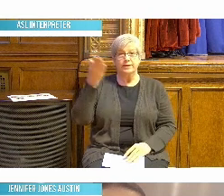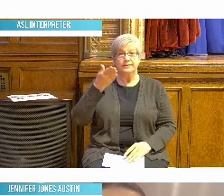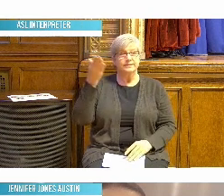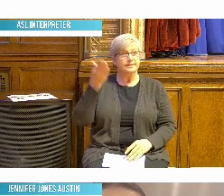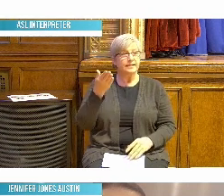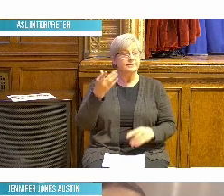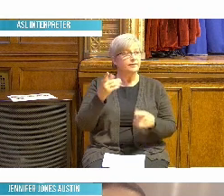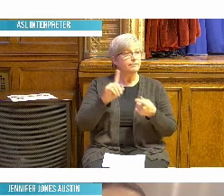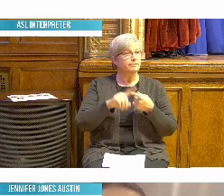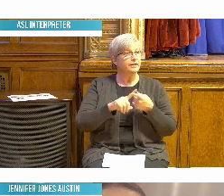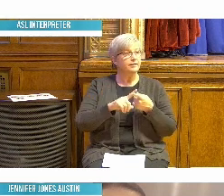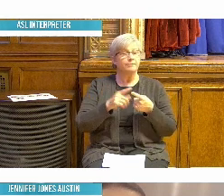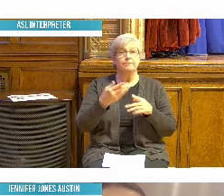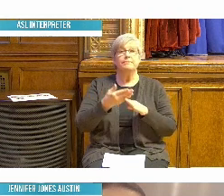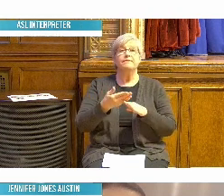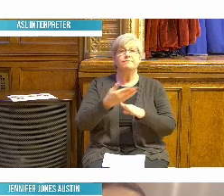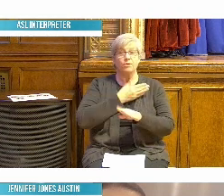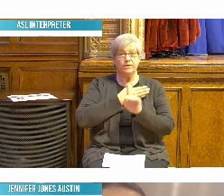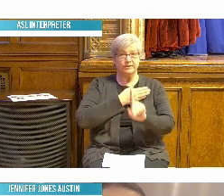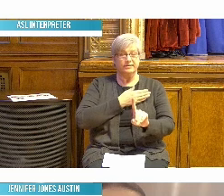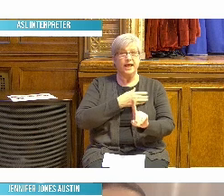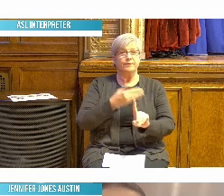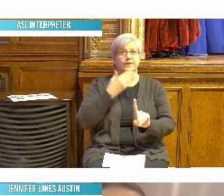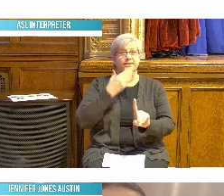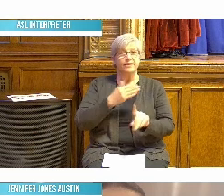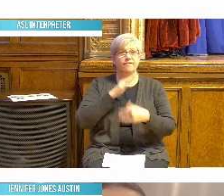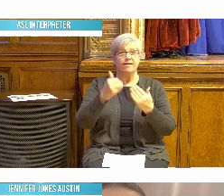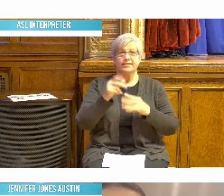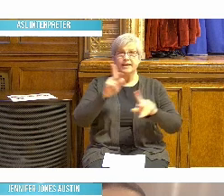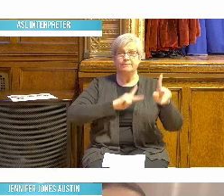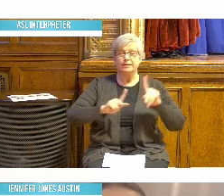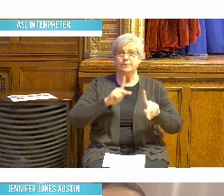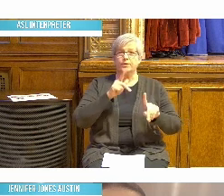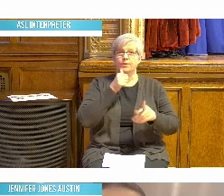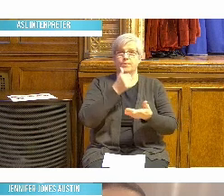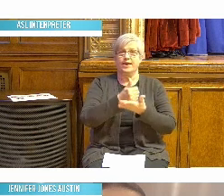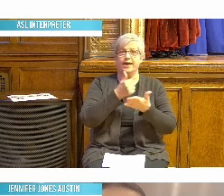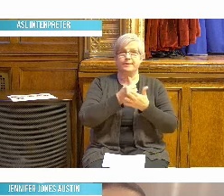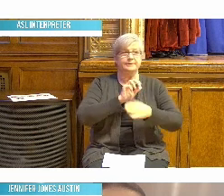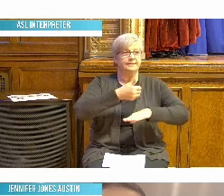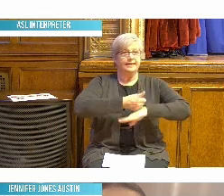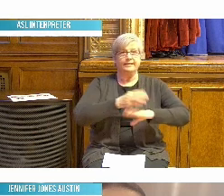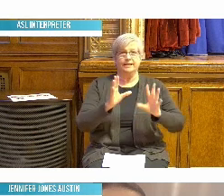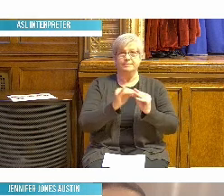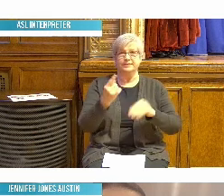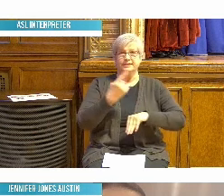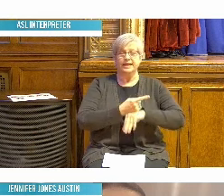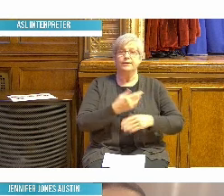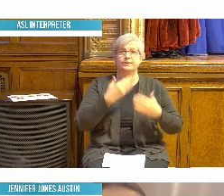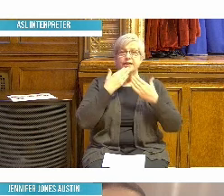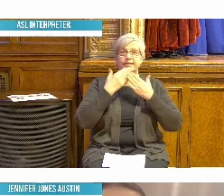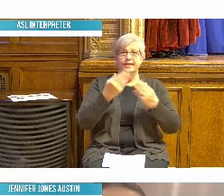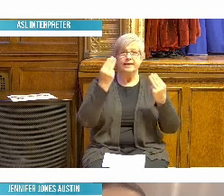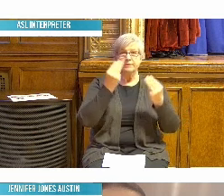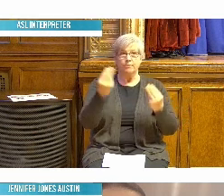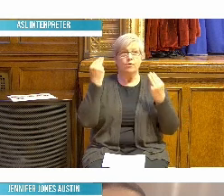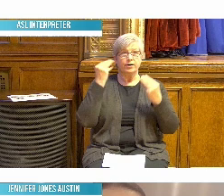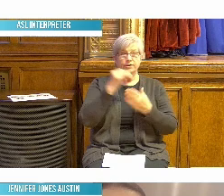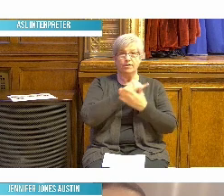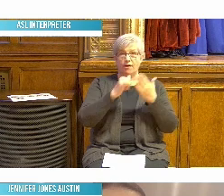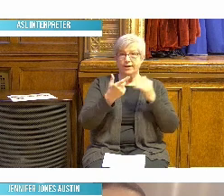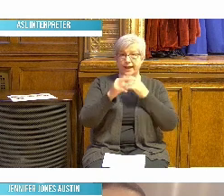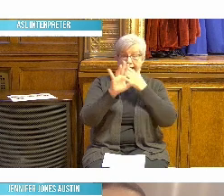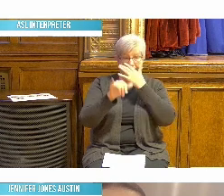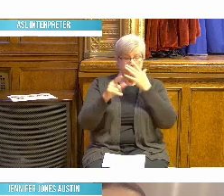want to acknowledge again all of those that helped to support this effort to be here today. I want to thank the Memorial Art Gallery